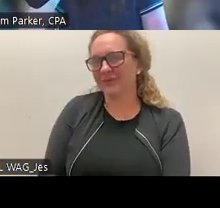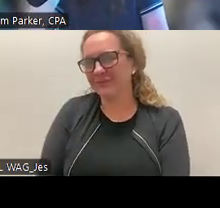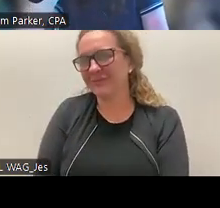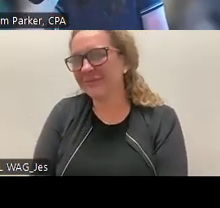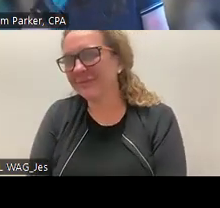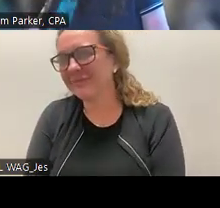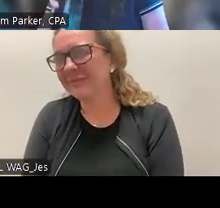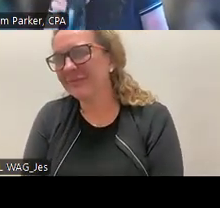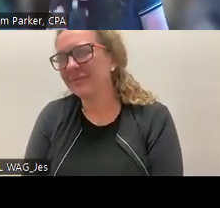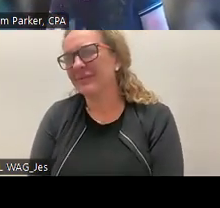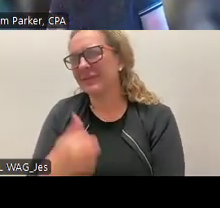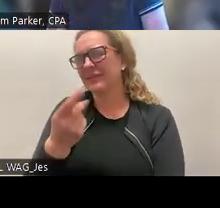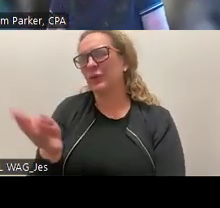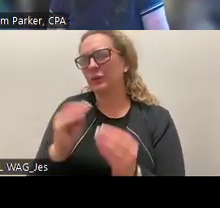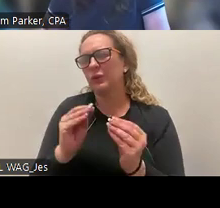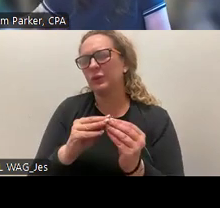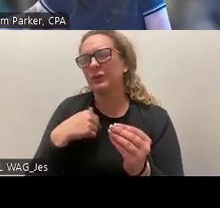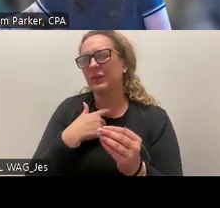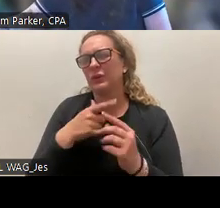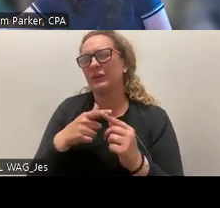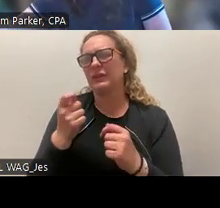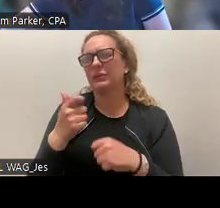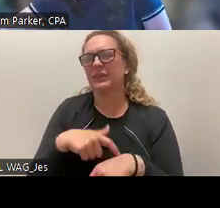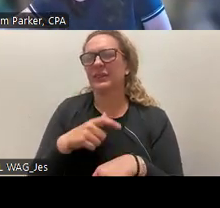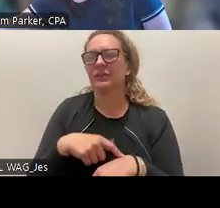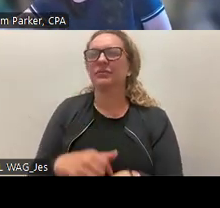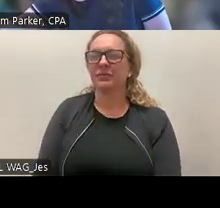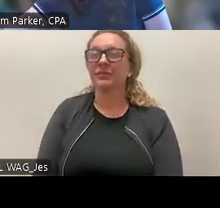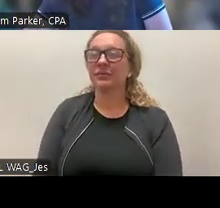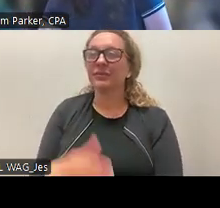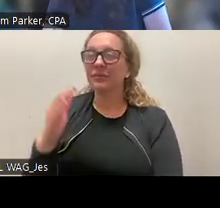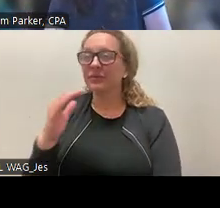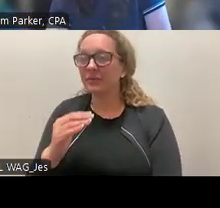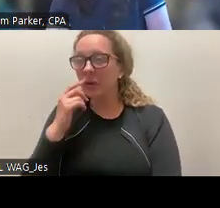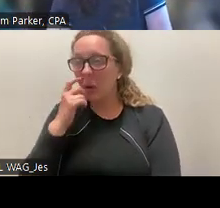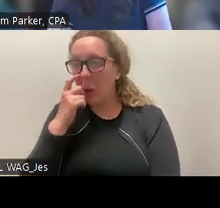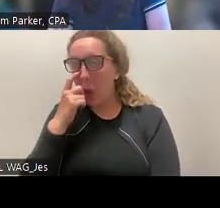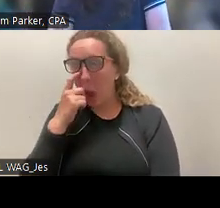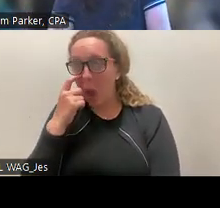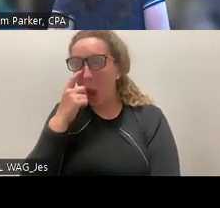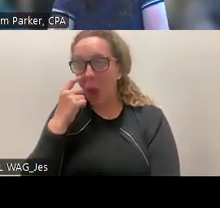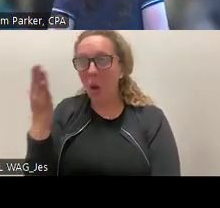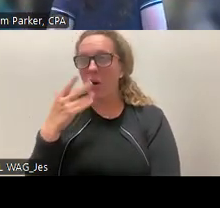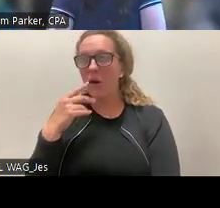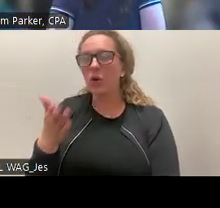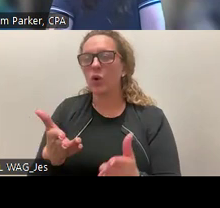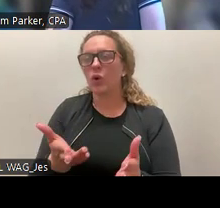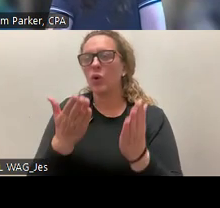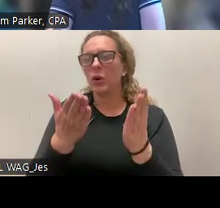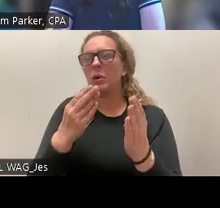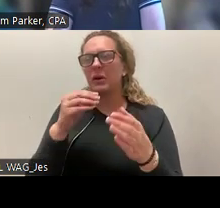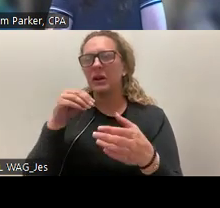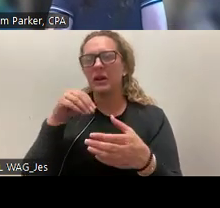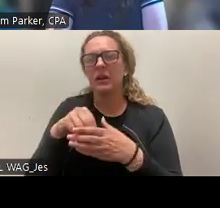today. We just have a few more, and then we have a little bit of time. So next question, what would you recommend for indie developers